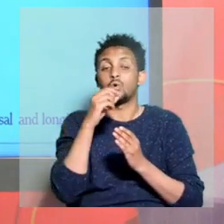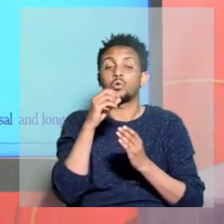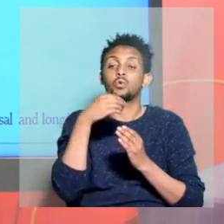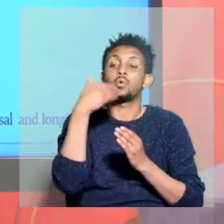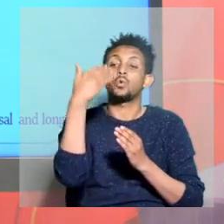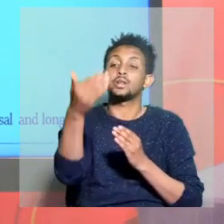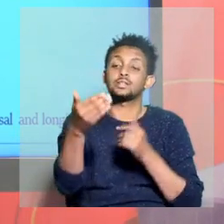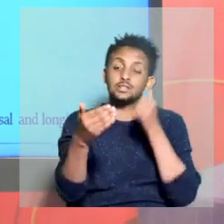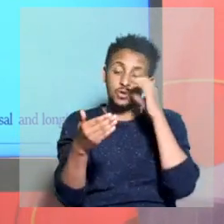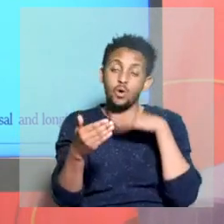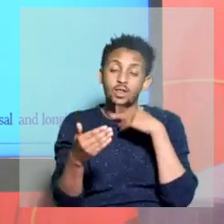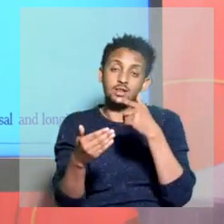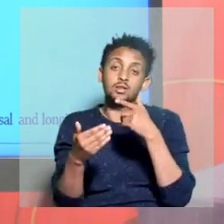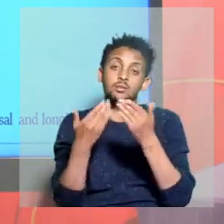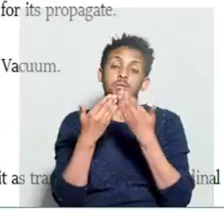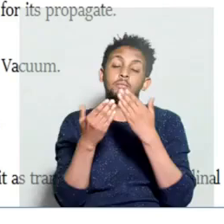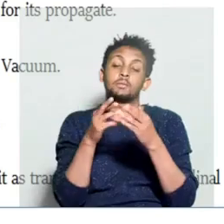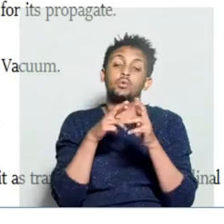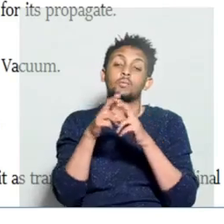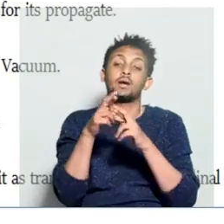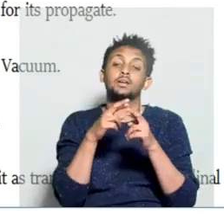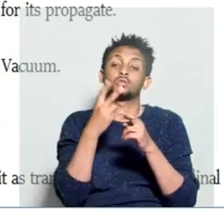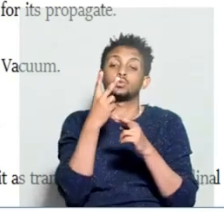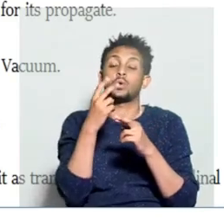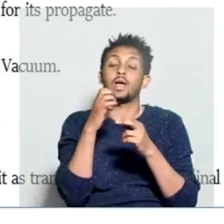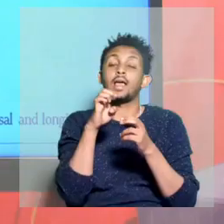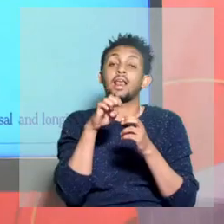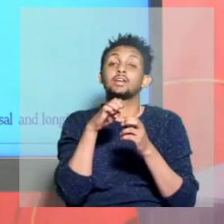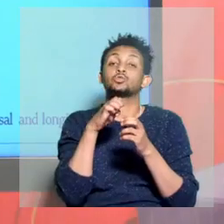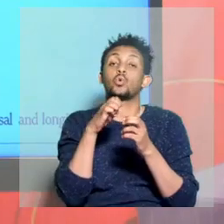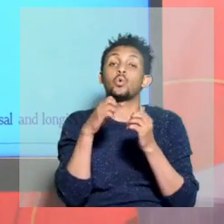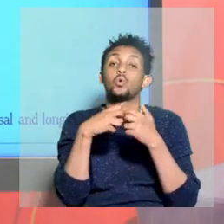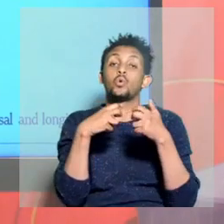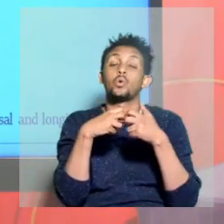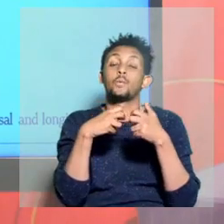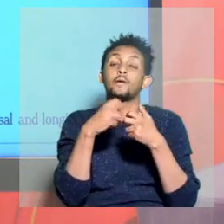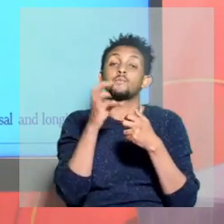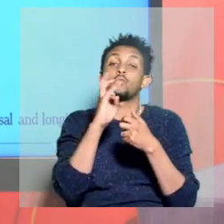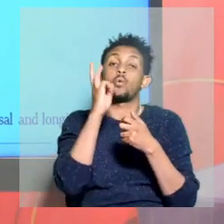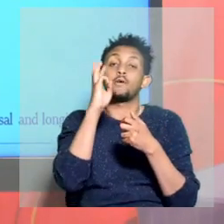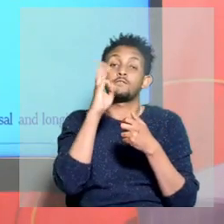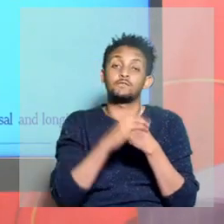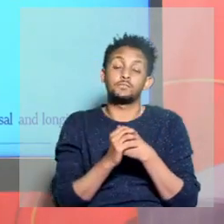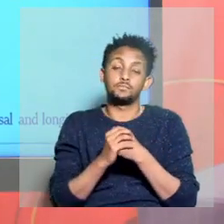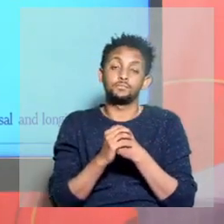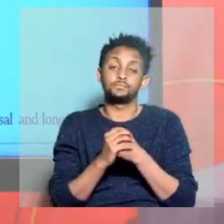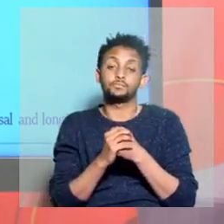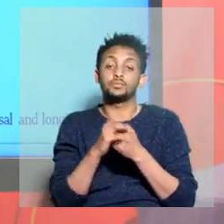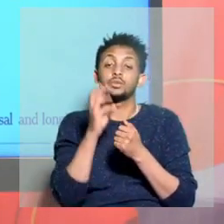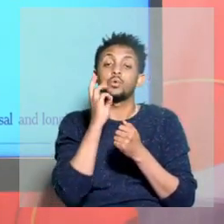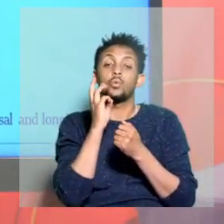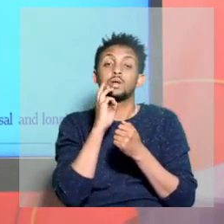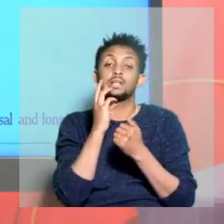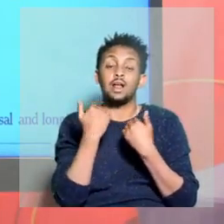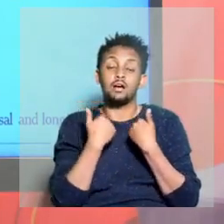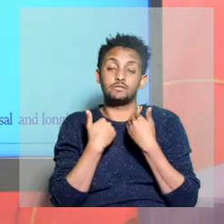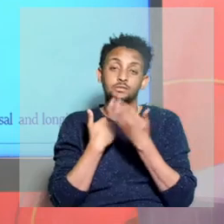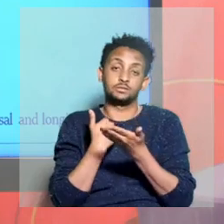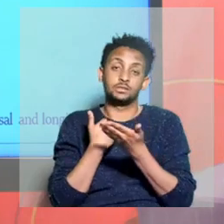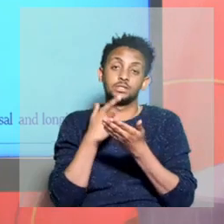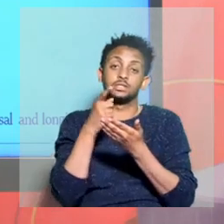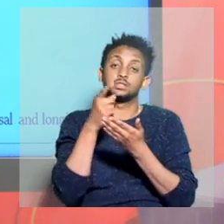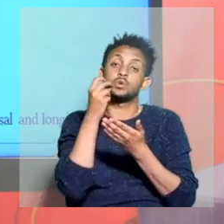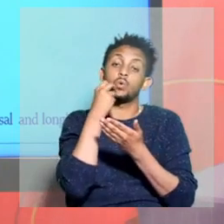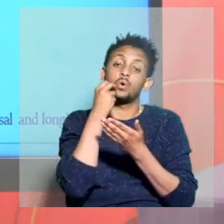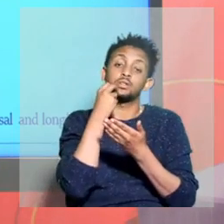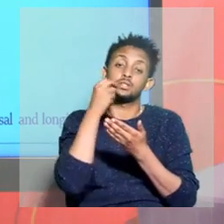some here, but it might be propagated through electromagnetic waves. Or it's possible to have a water ripple here. If you